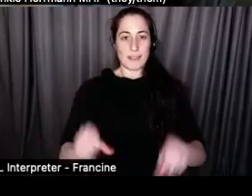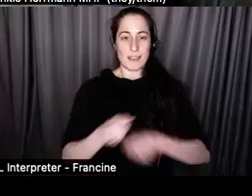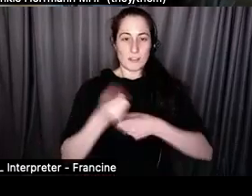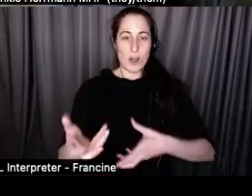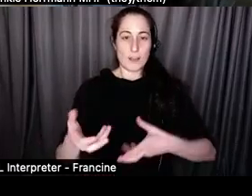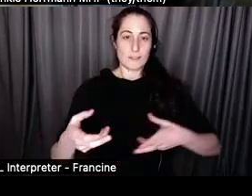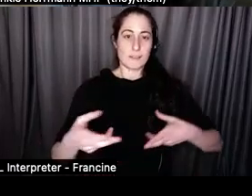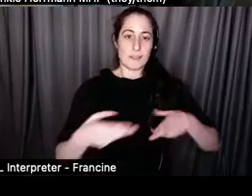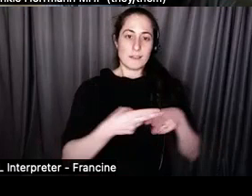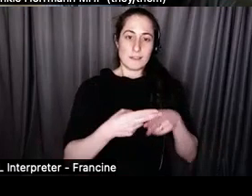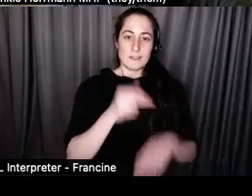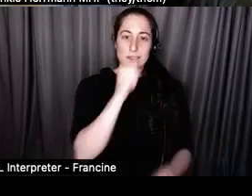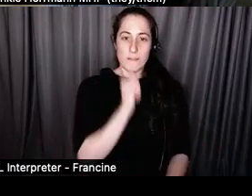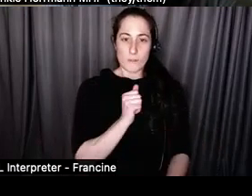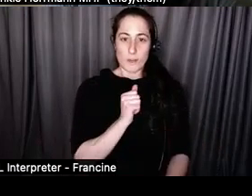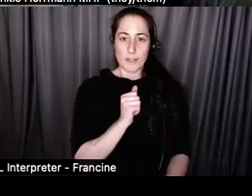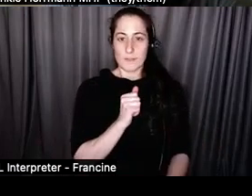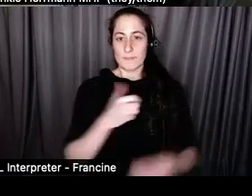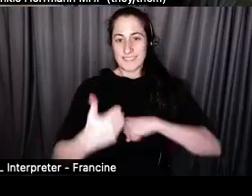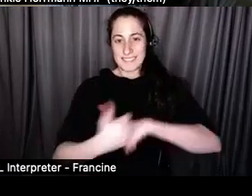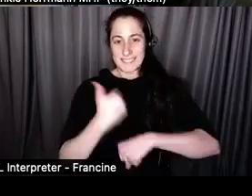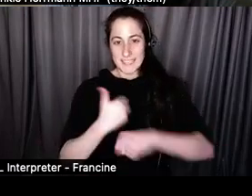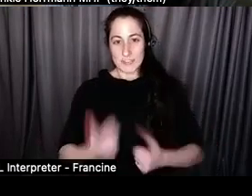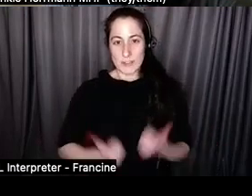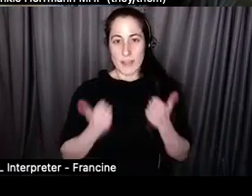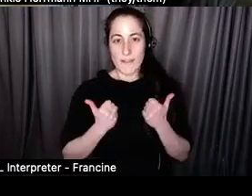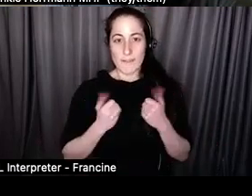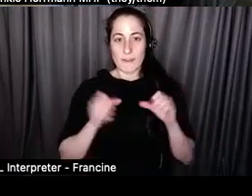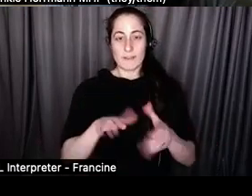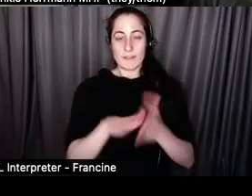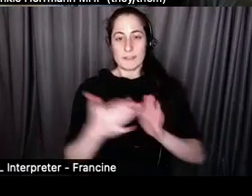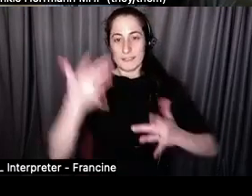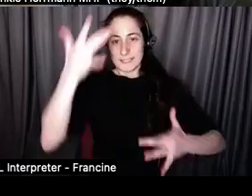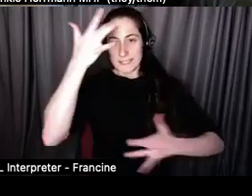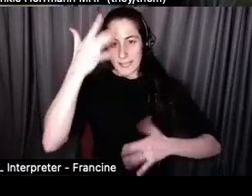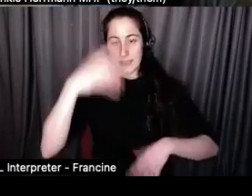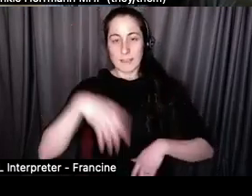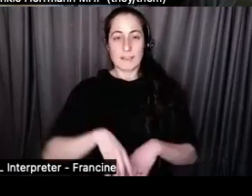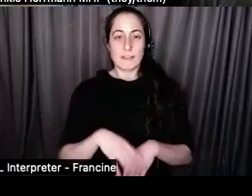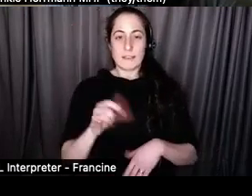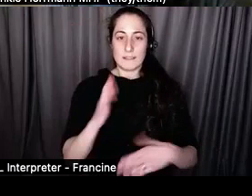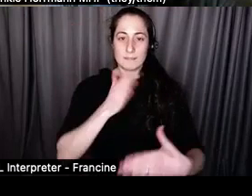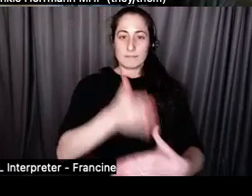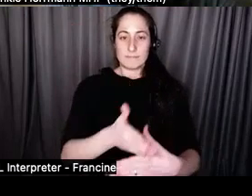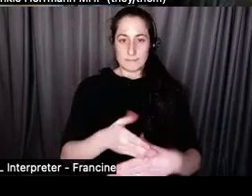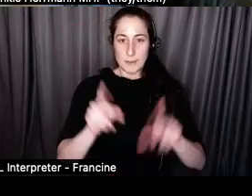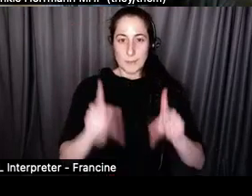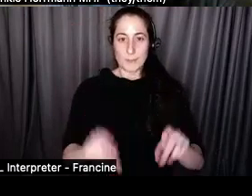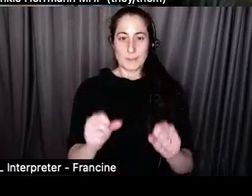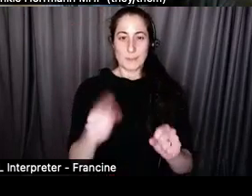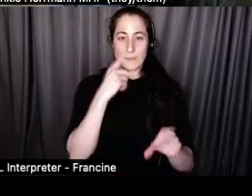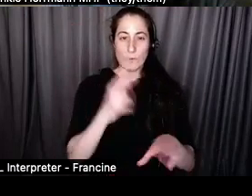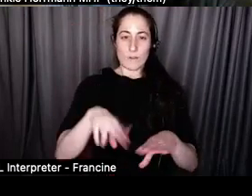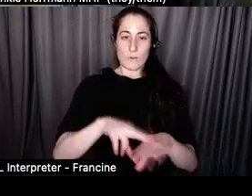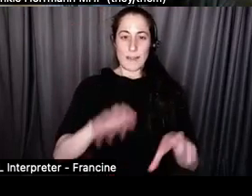suffering, endanger life, result in illness or infirmity, interfere with such person's capacity for normal activity,